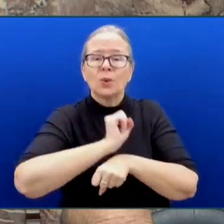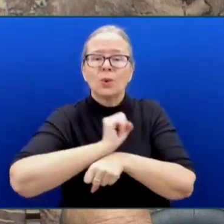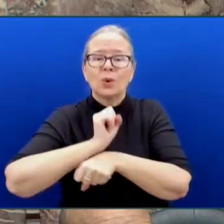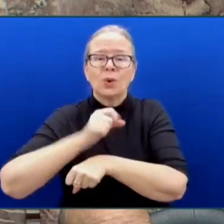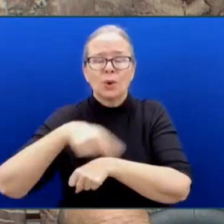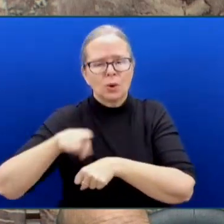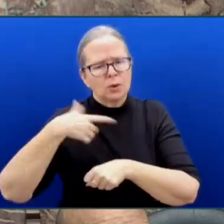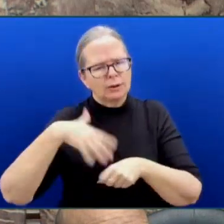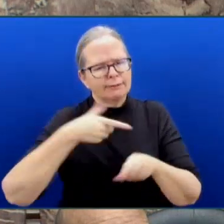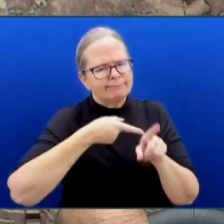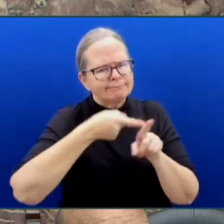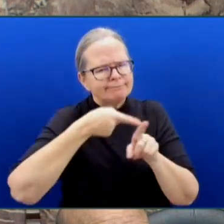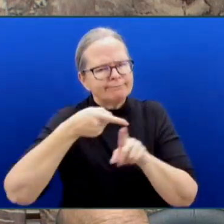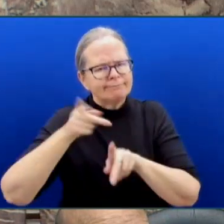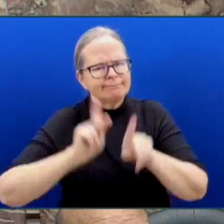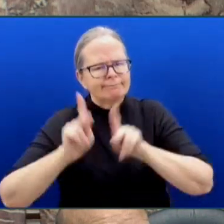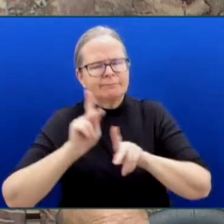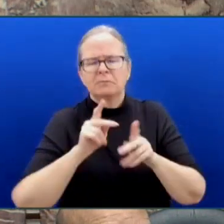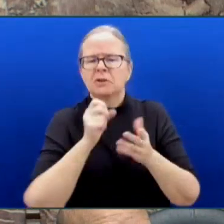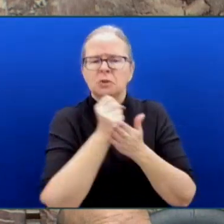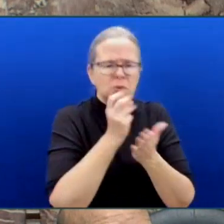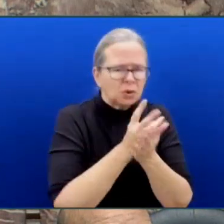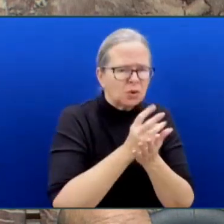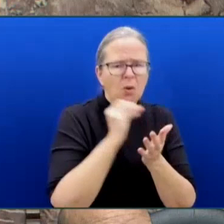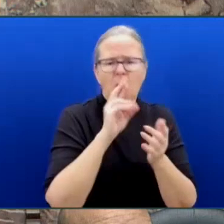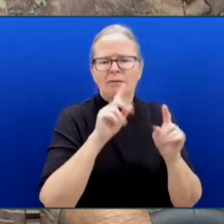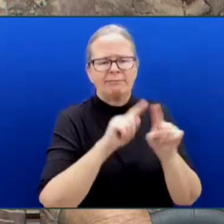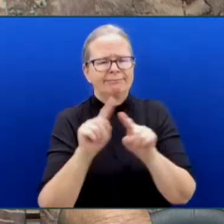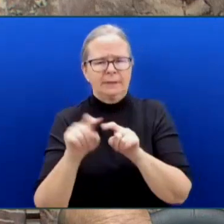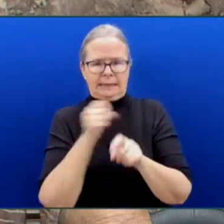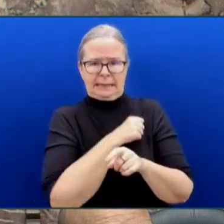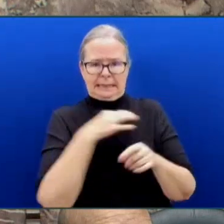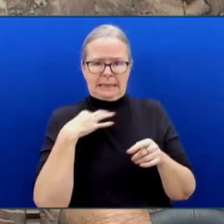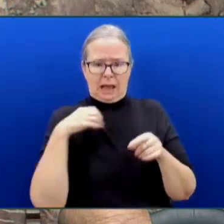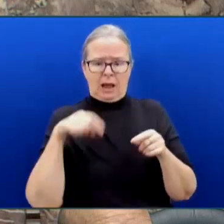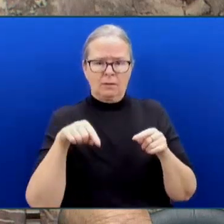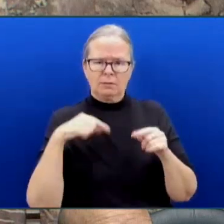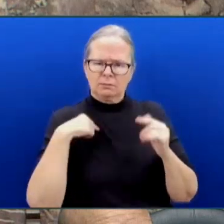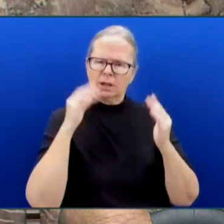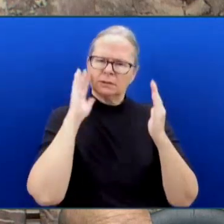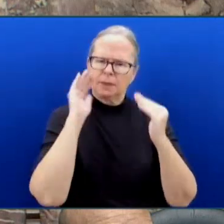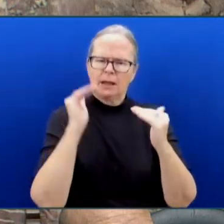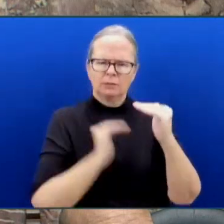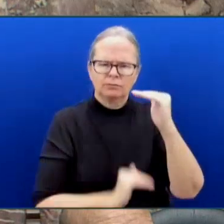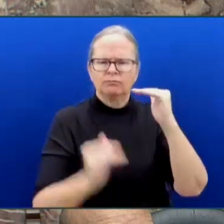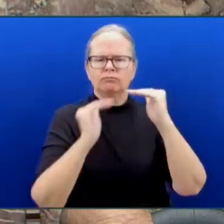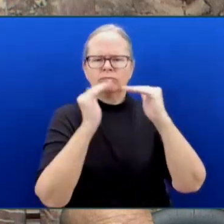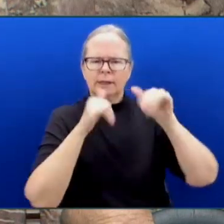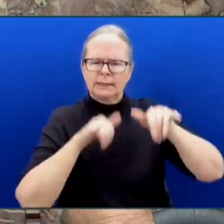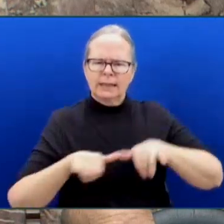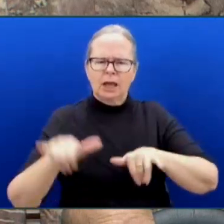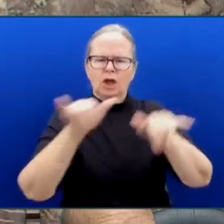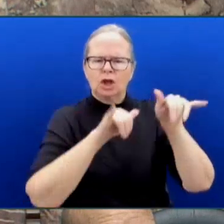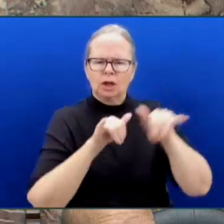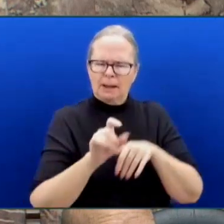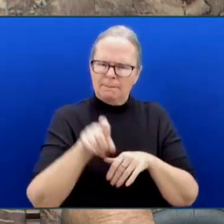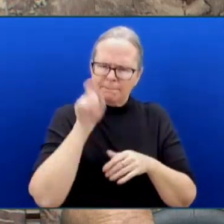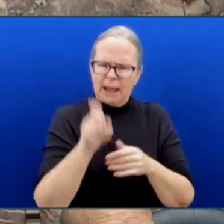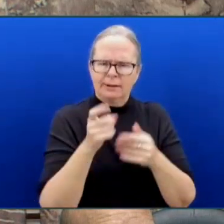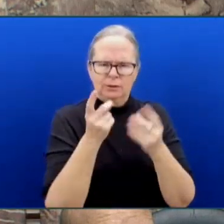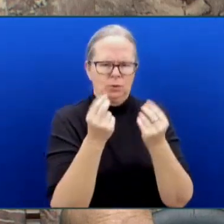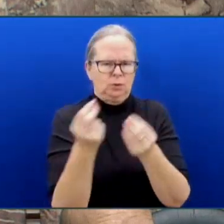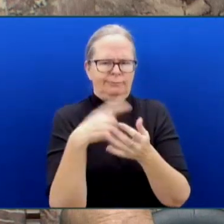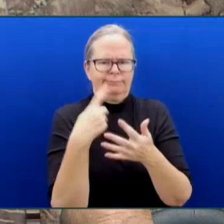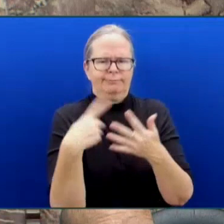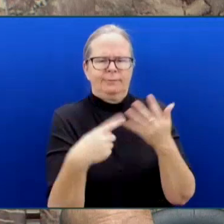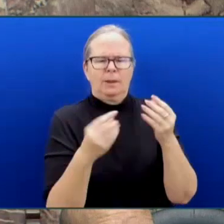expectation. So we have to do exactly the kind of things the member's talking about, and we also have to engage with our community of workers to